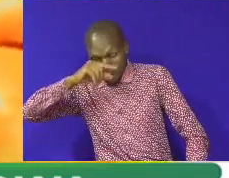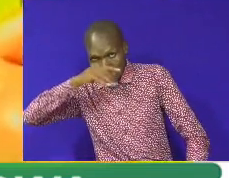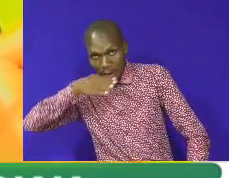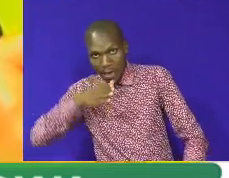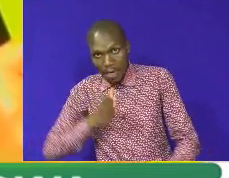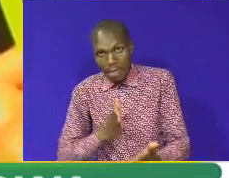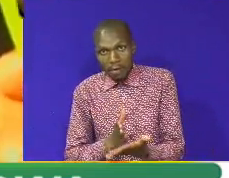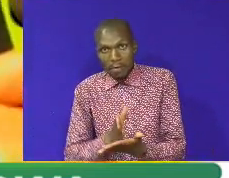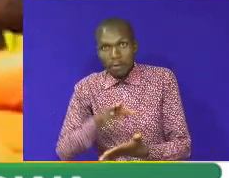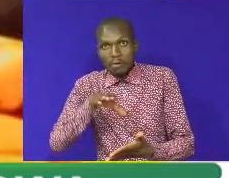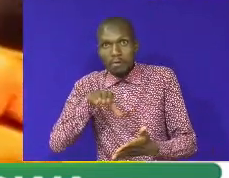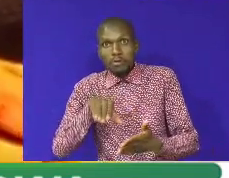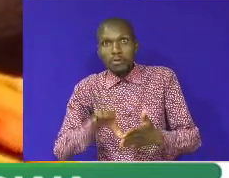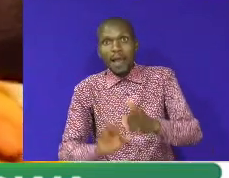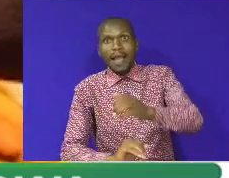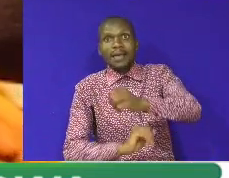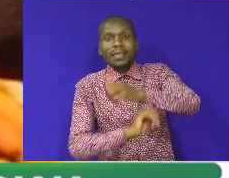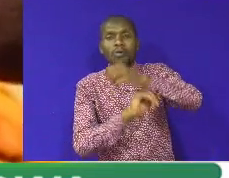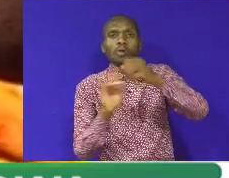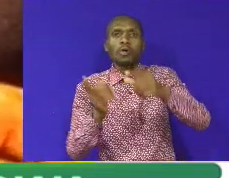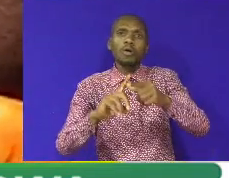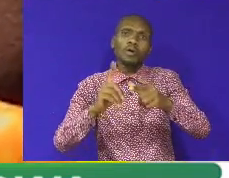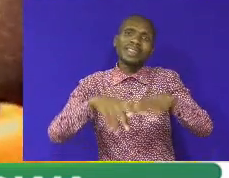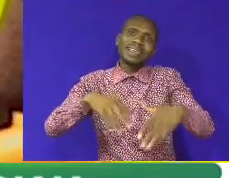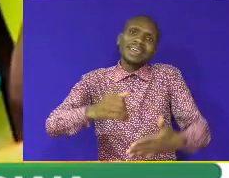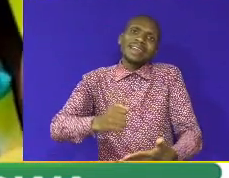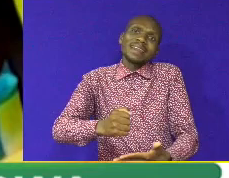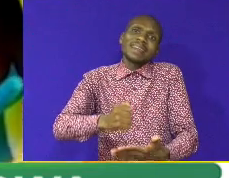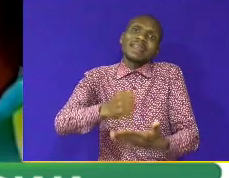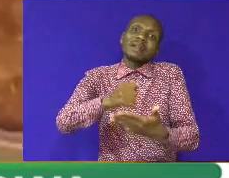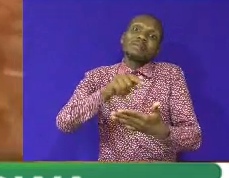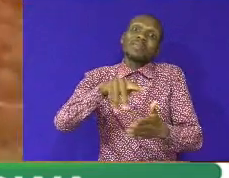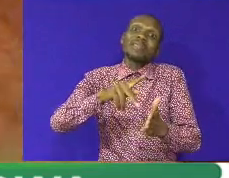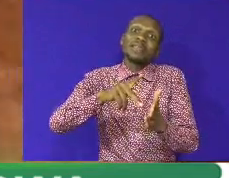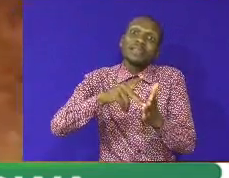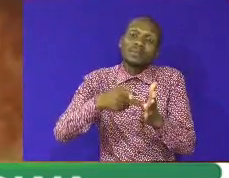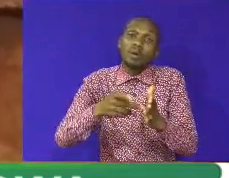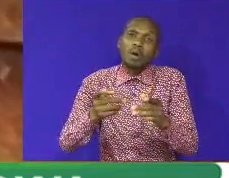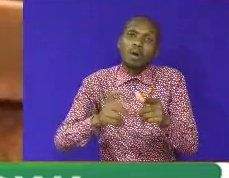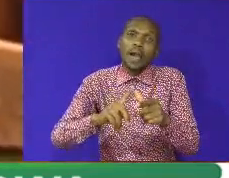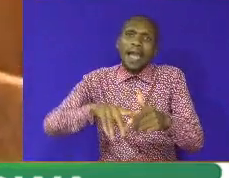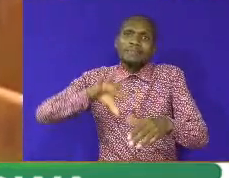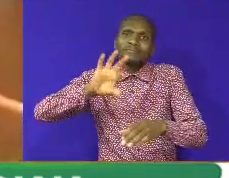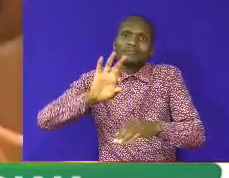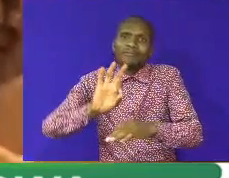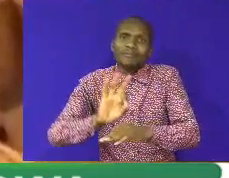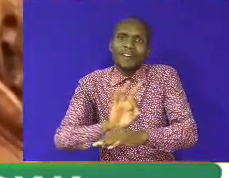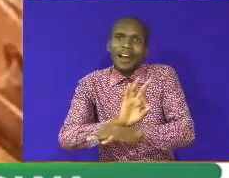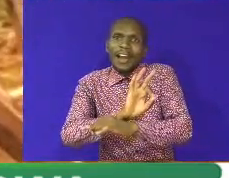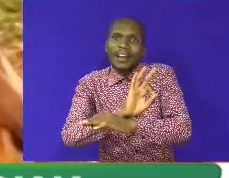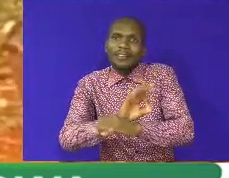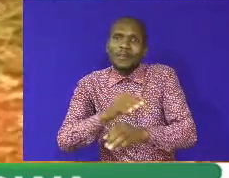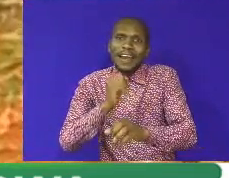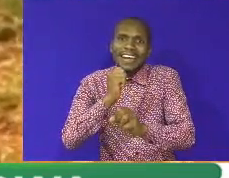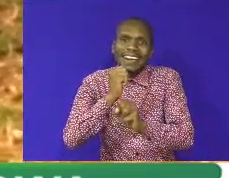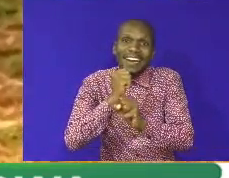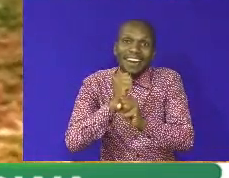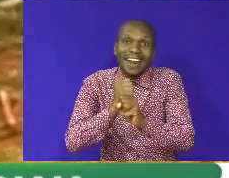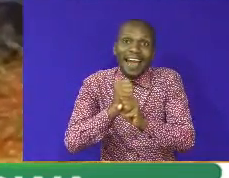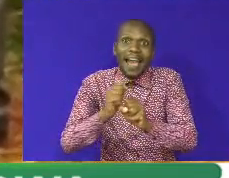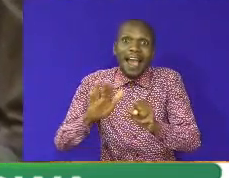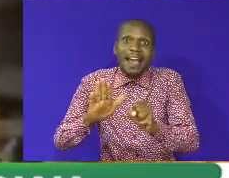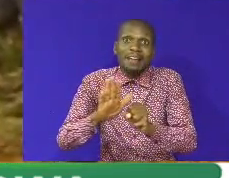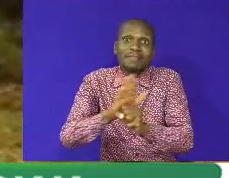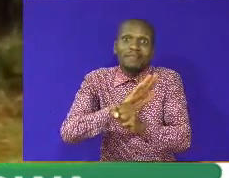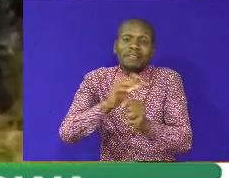has been and has given us a hand in support of this project. Omoyega uyu ni gonyara kobo ikirani gwa bene no mugavana we county